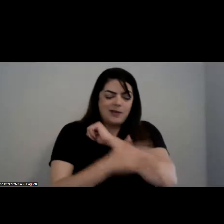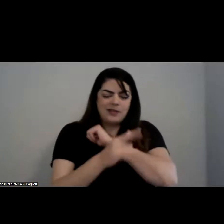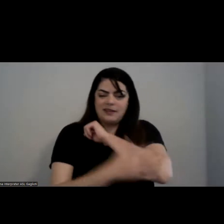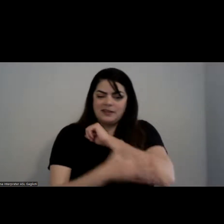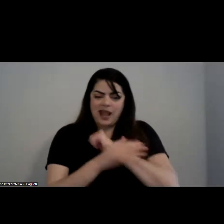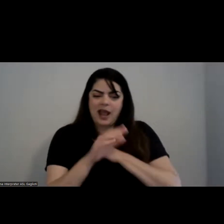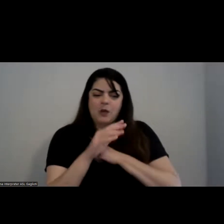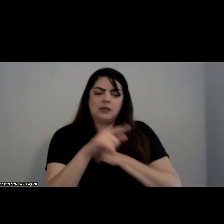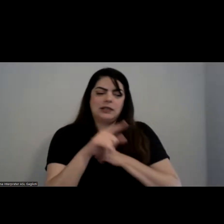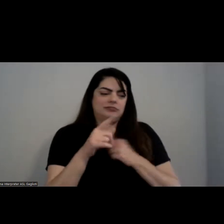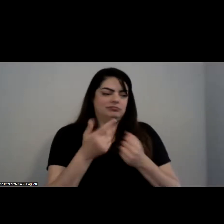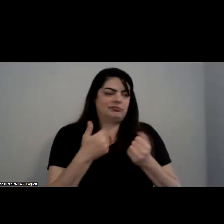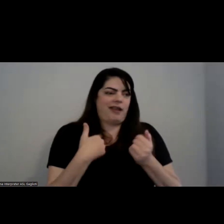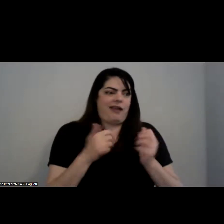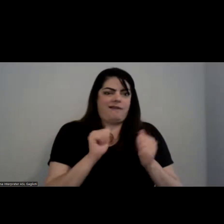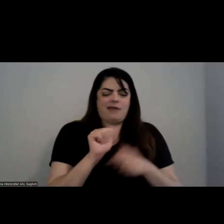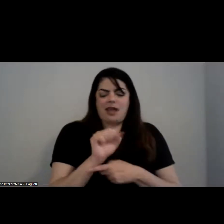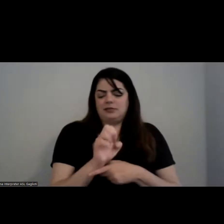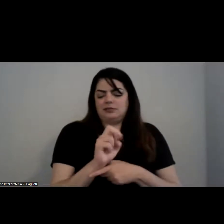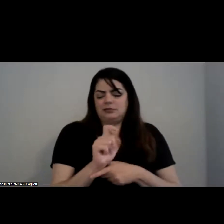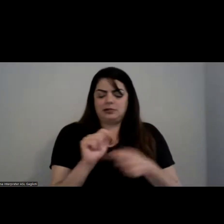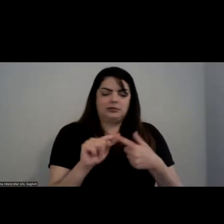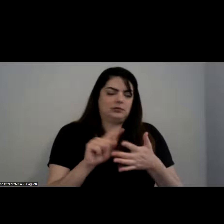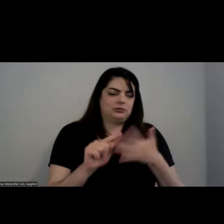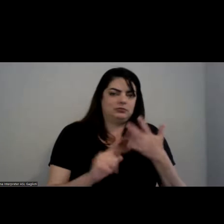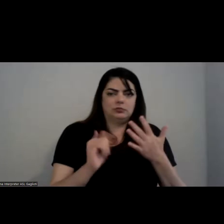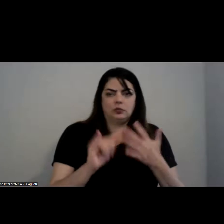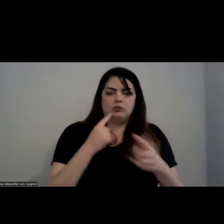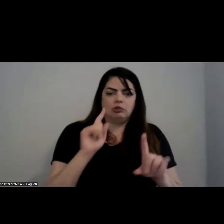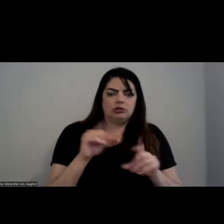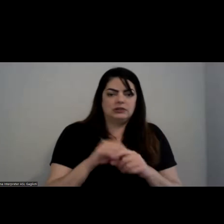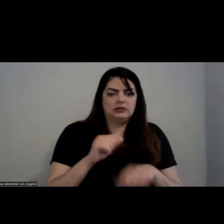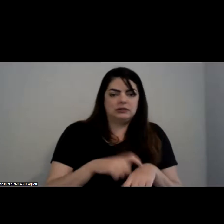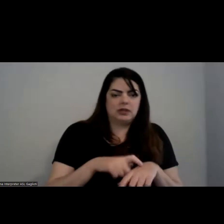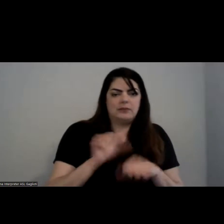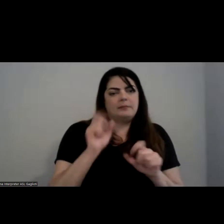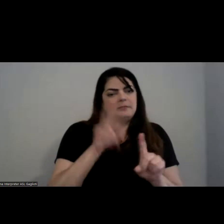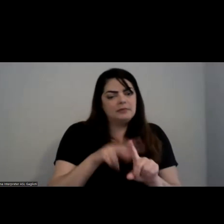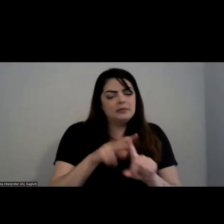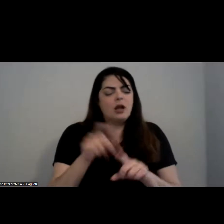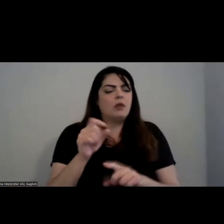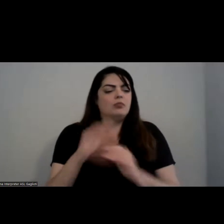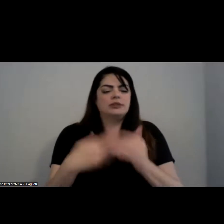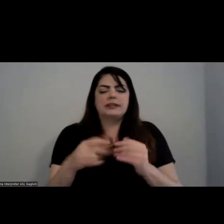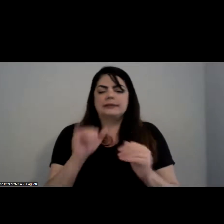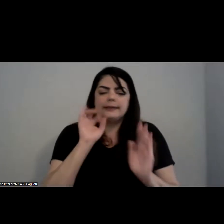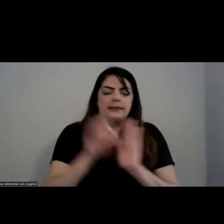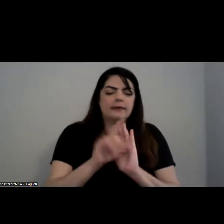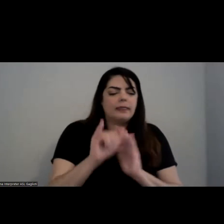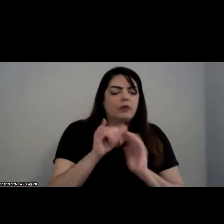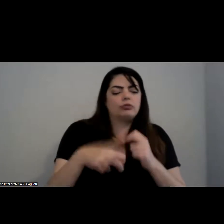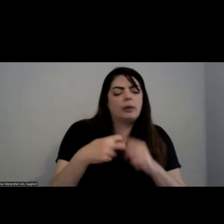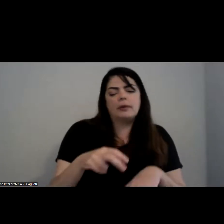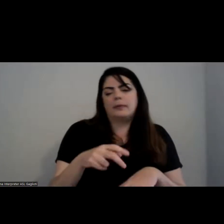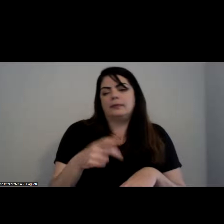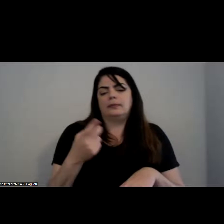taking time for each step of the implementation process, from identification of the problem, assessing, making sure all